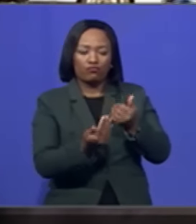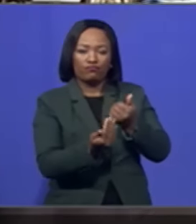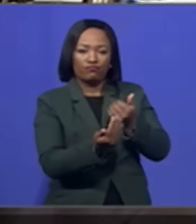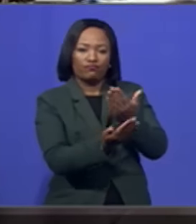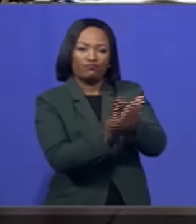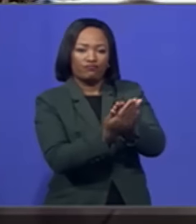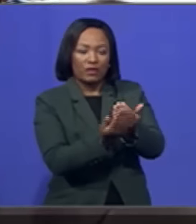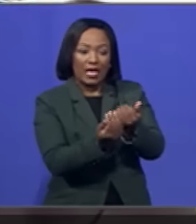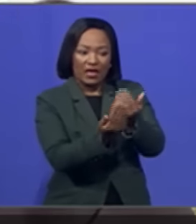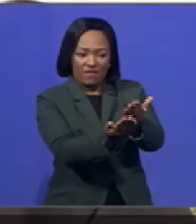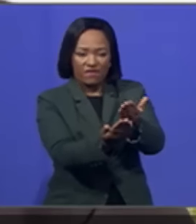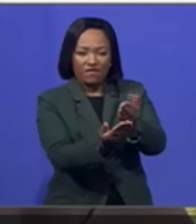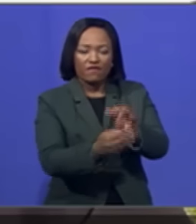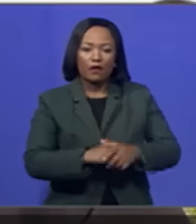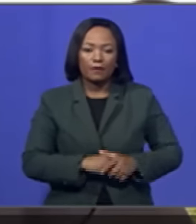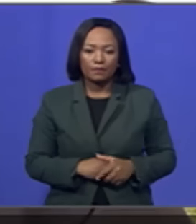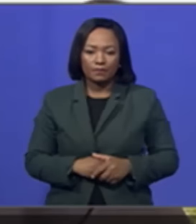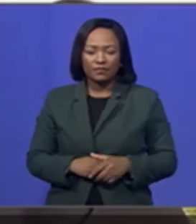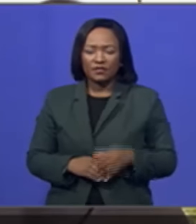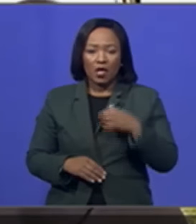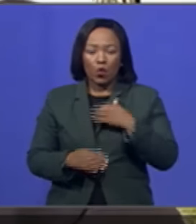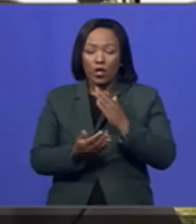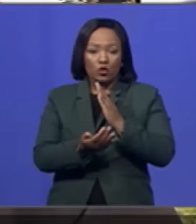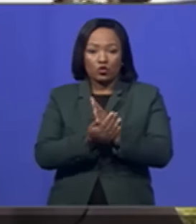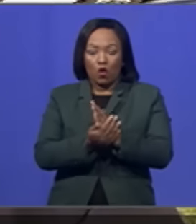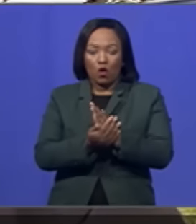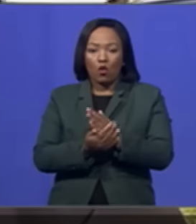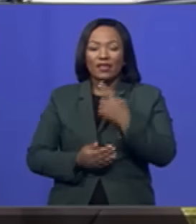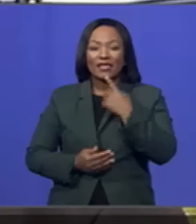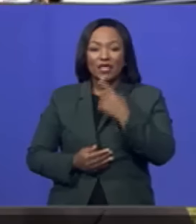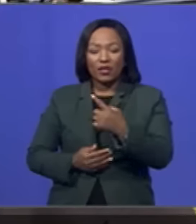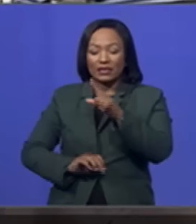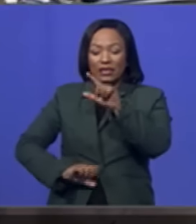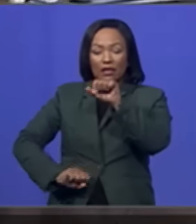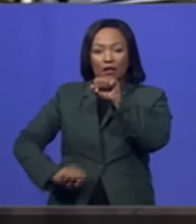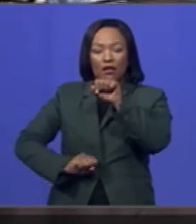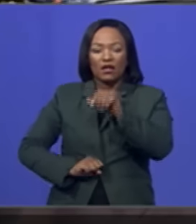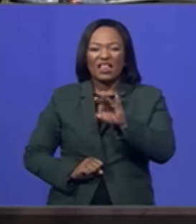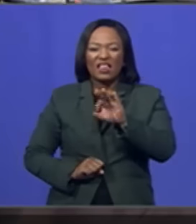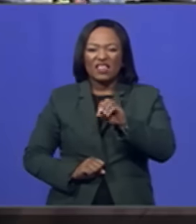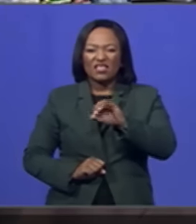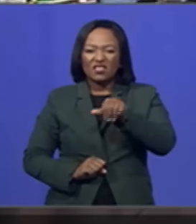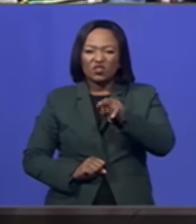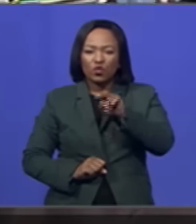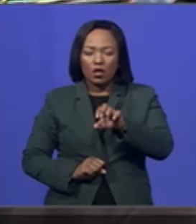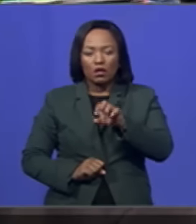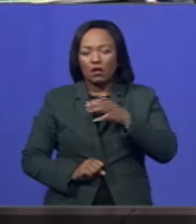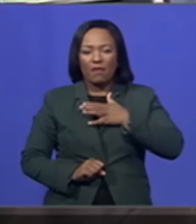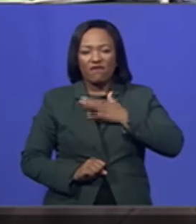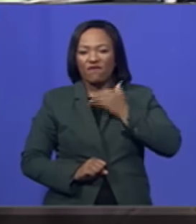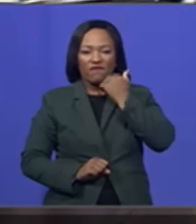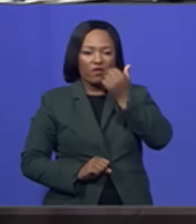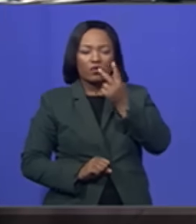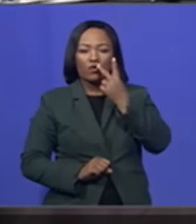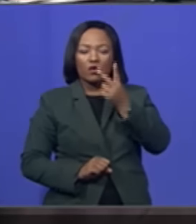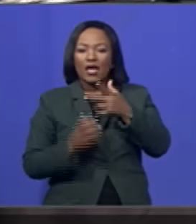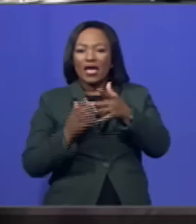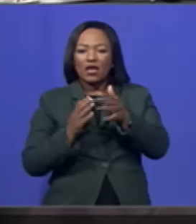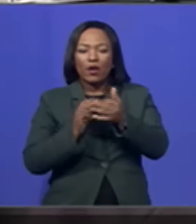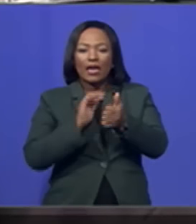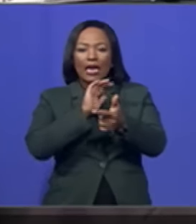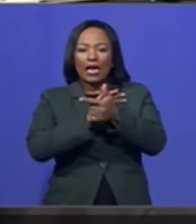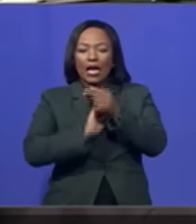are consistently saying in these matches is that on the 30th they don't want to see any of the illegal foreign nationals